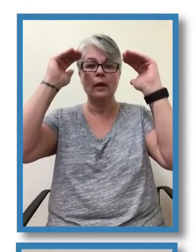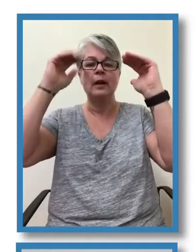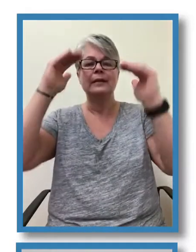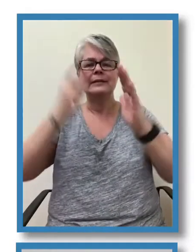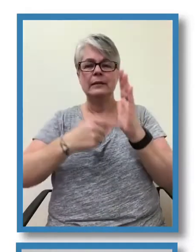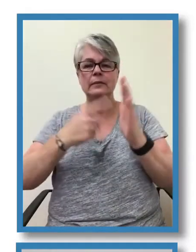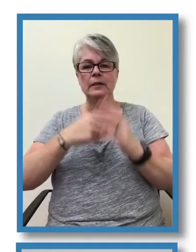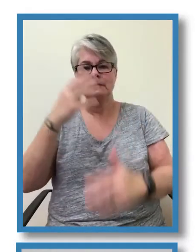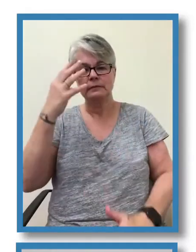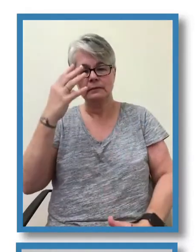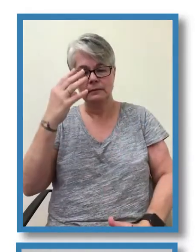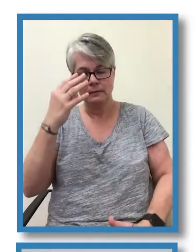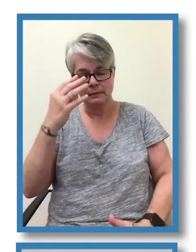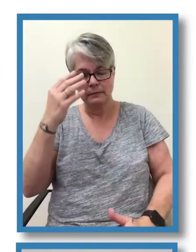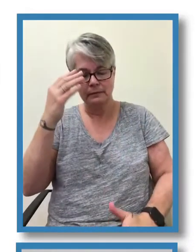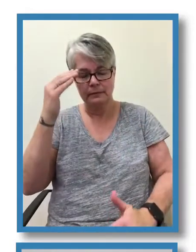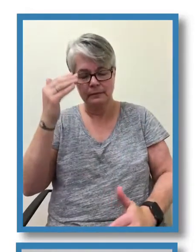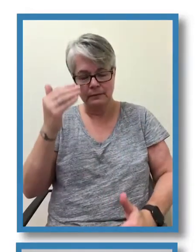of medications.